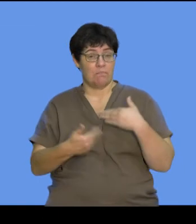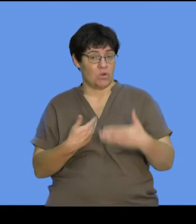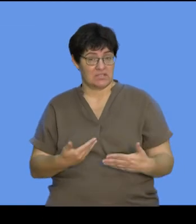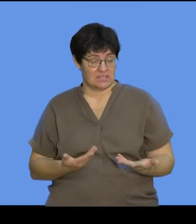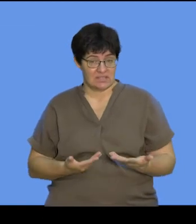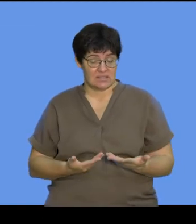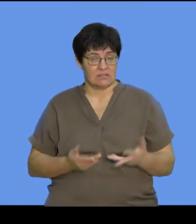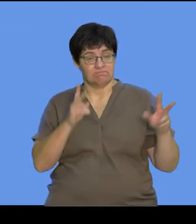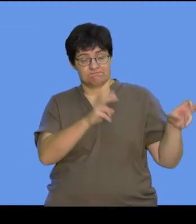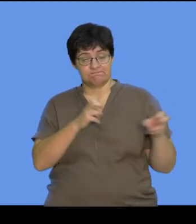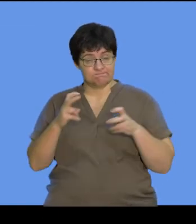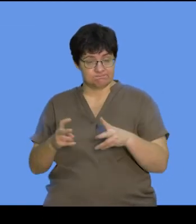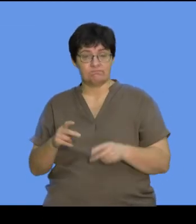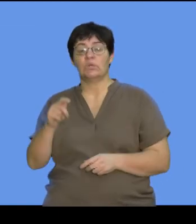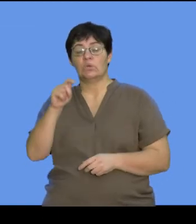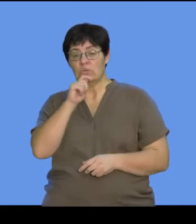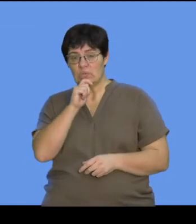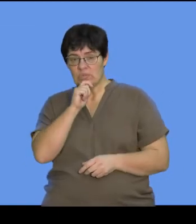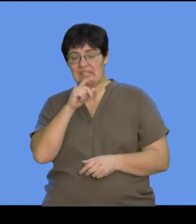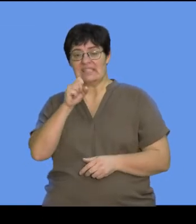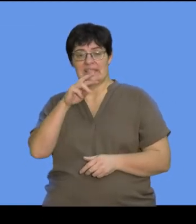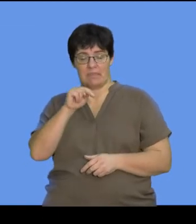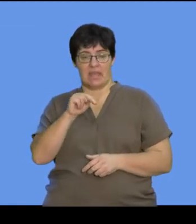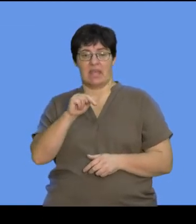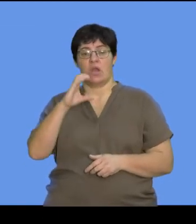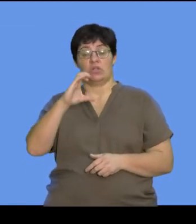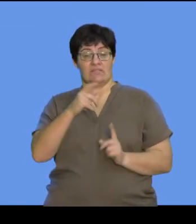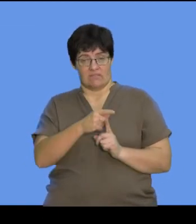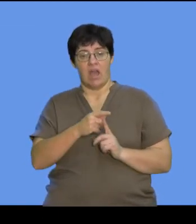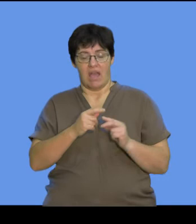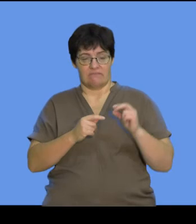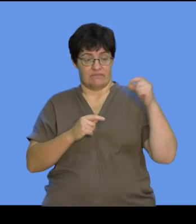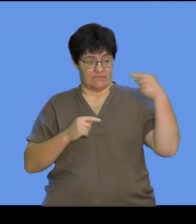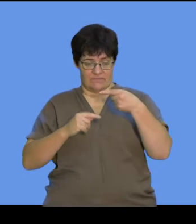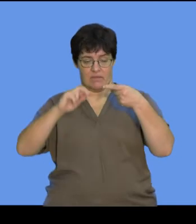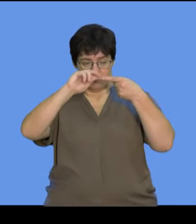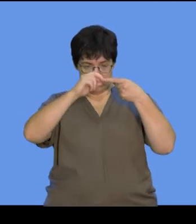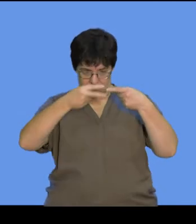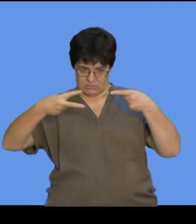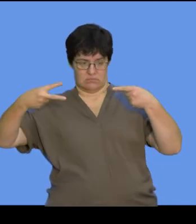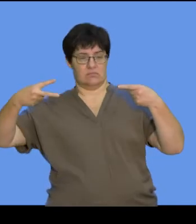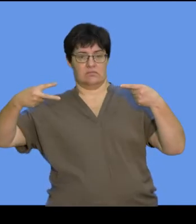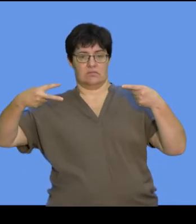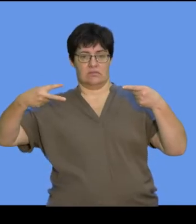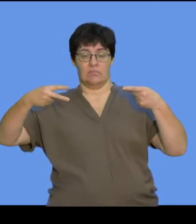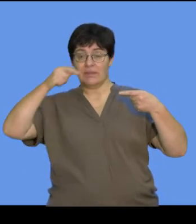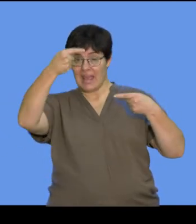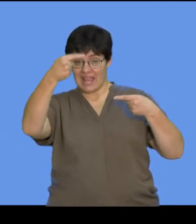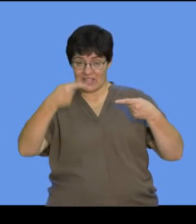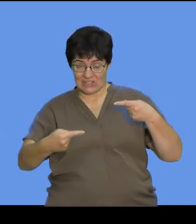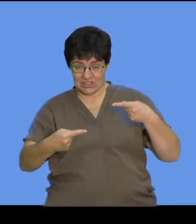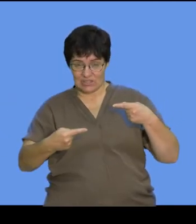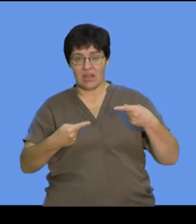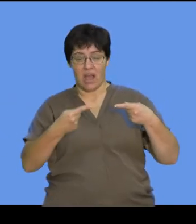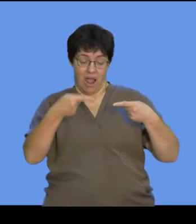of replication using the semi-conservative model, we have two new strands, and each of these strands have a